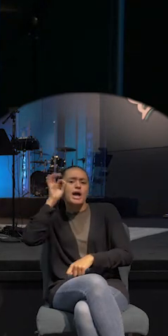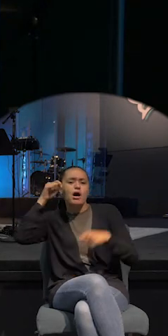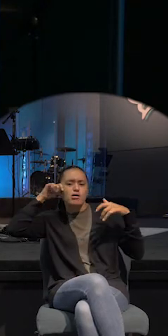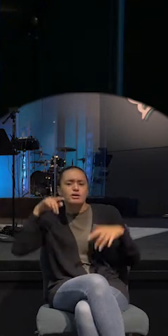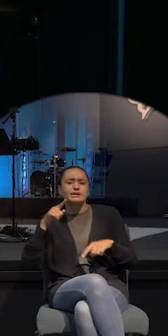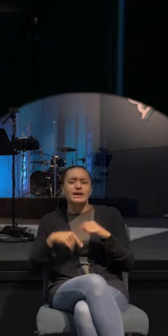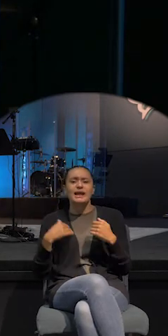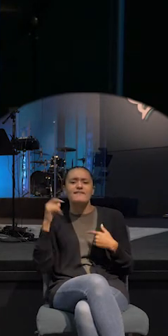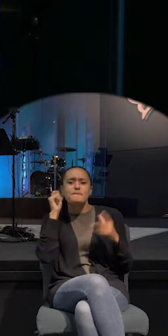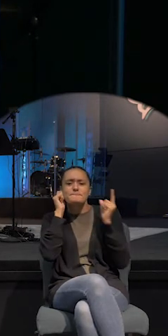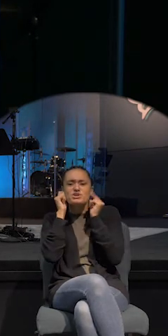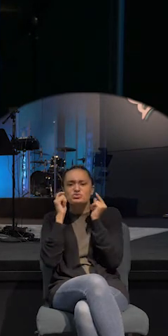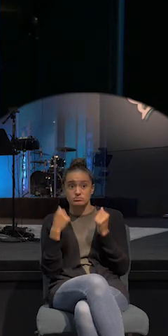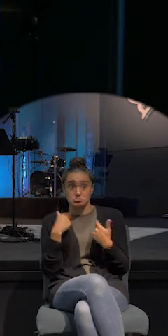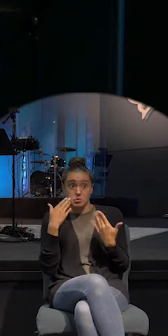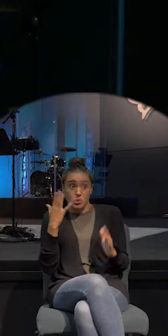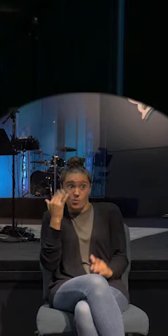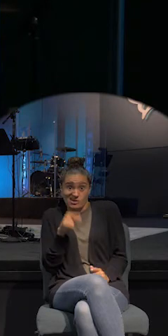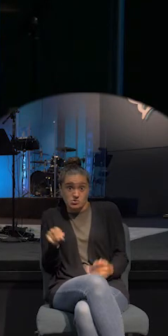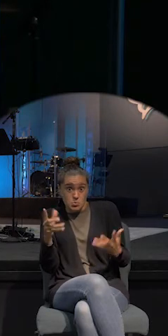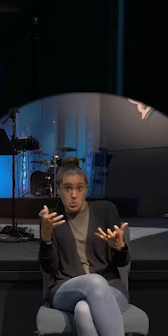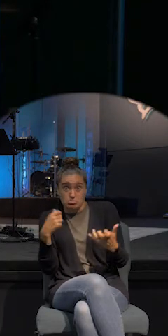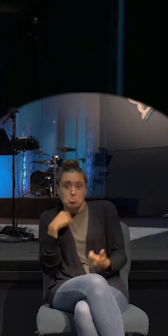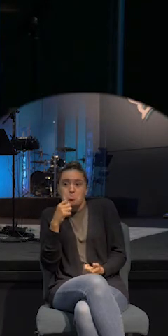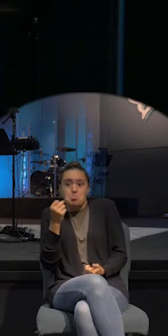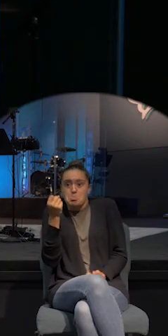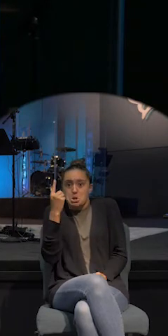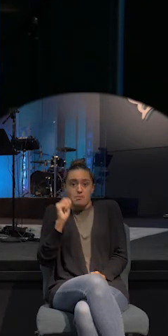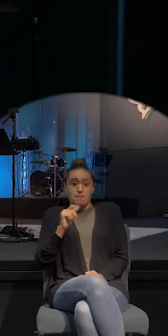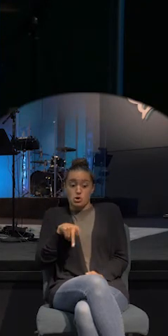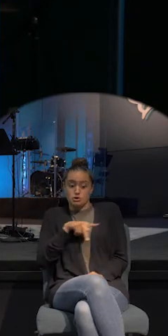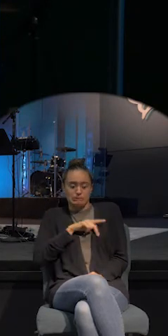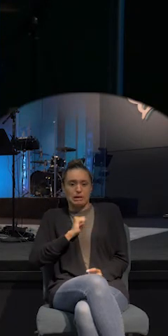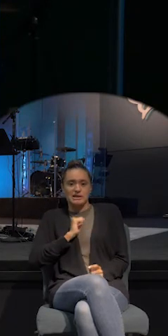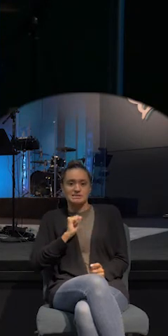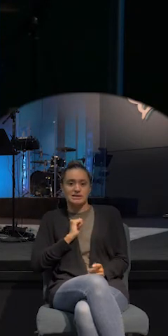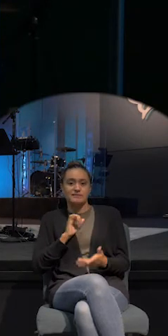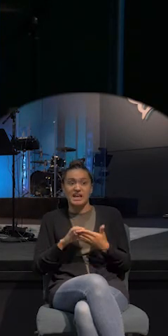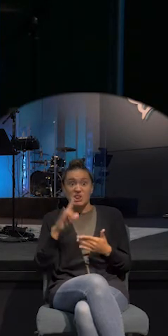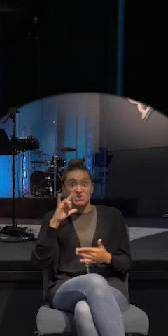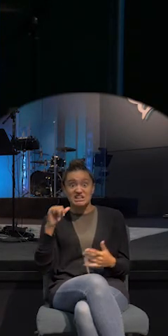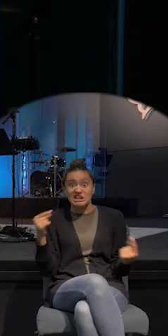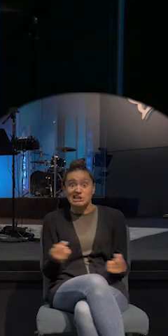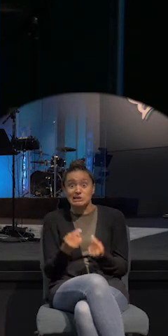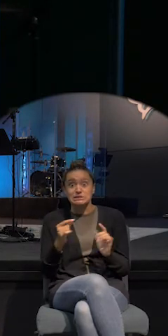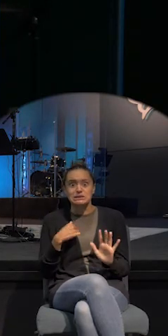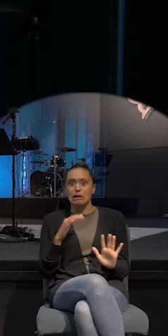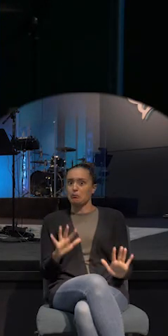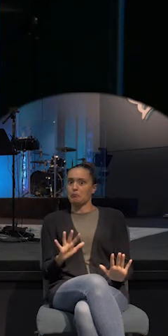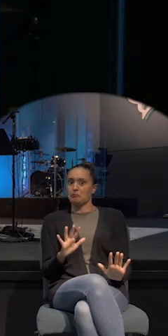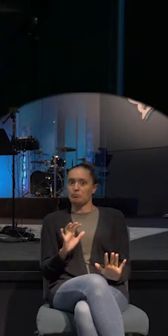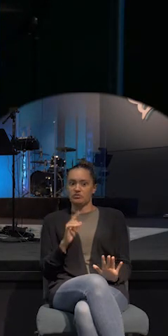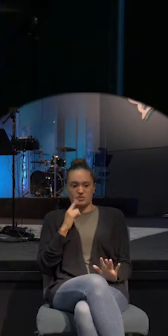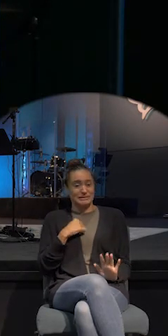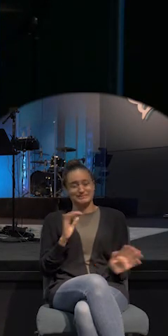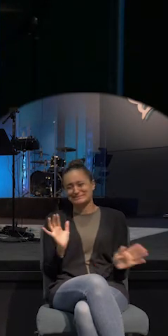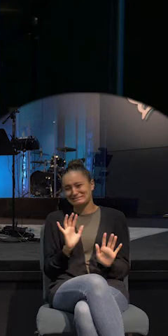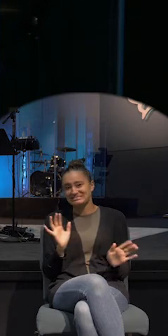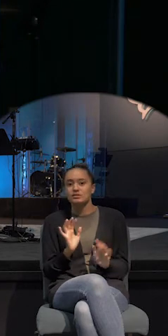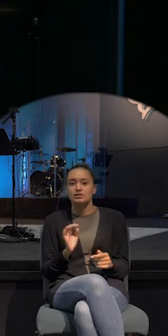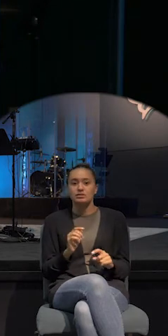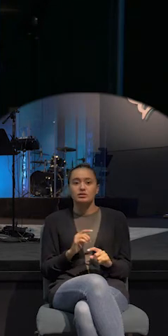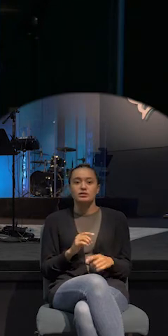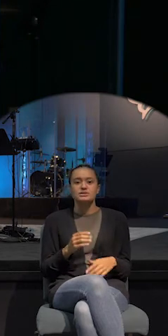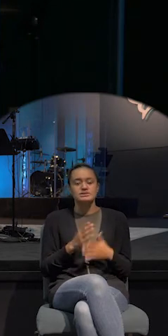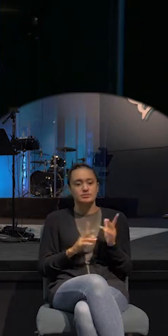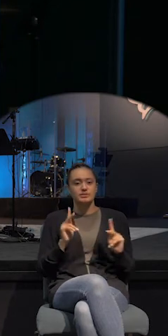I don't know why you want piercings. I don't understand piercings. That looks like it hurts. And it does. And some people, when they walk